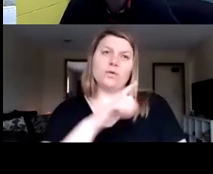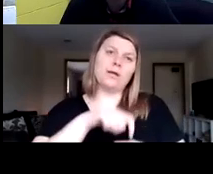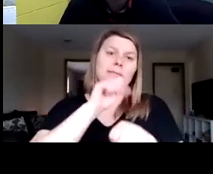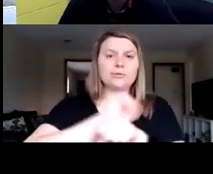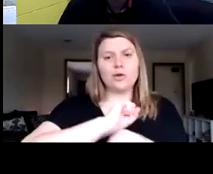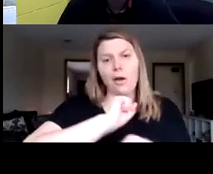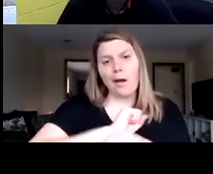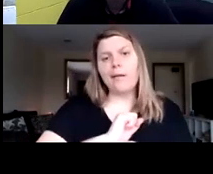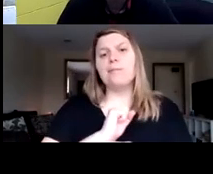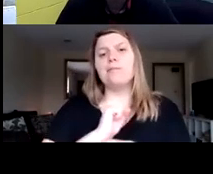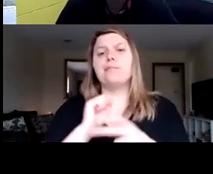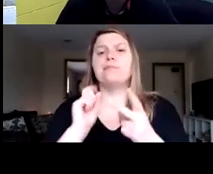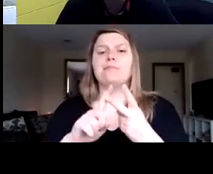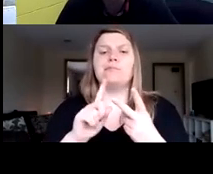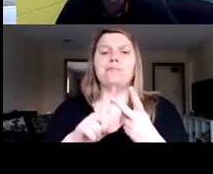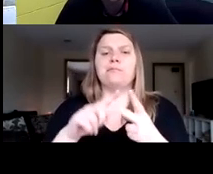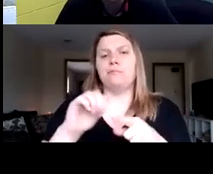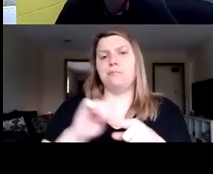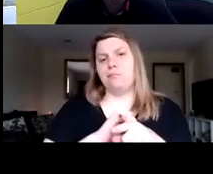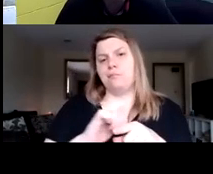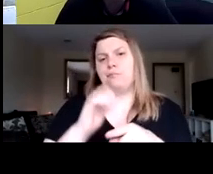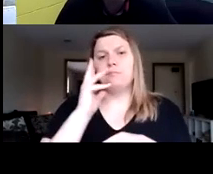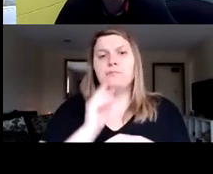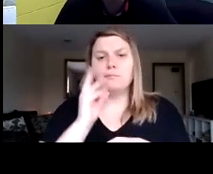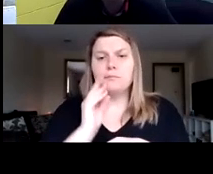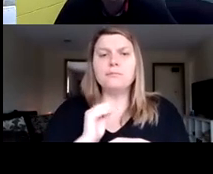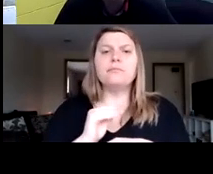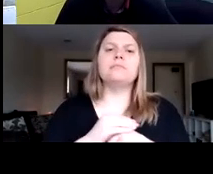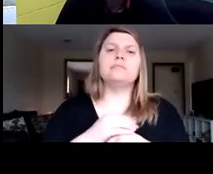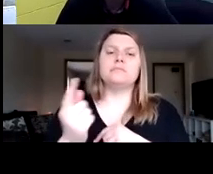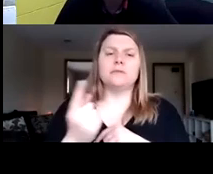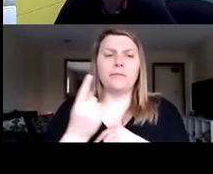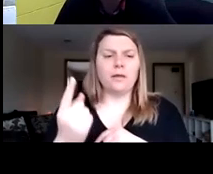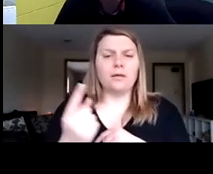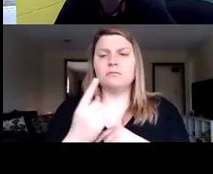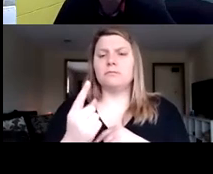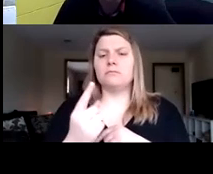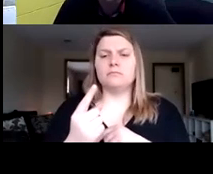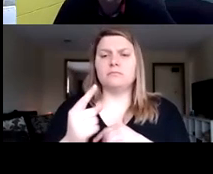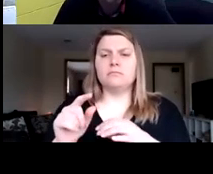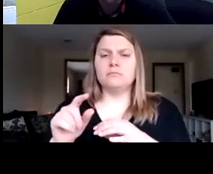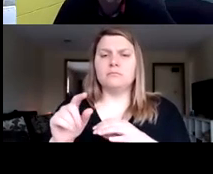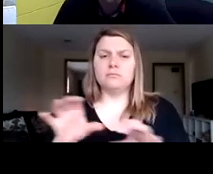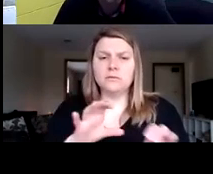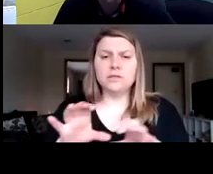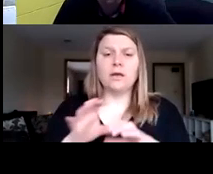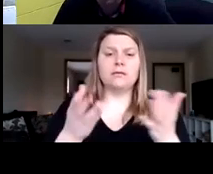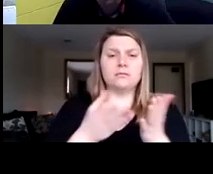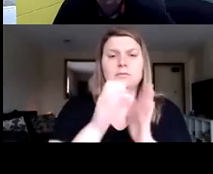as a training experience, as something that is done